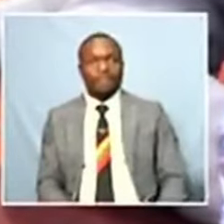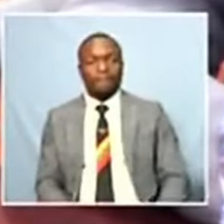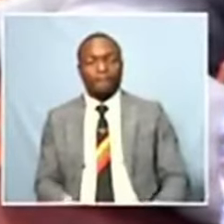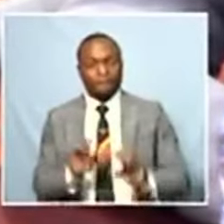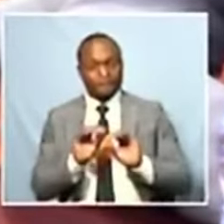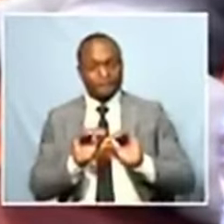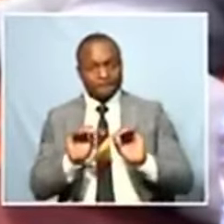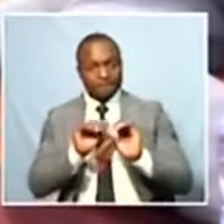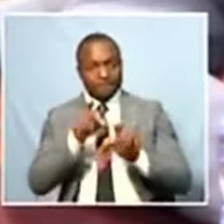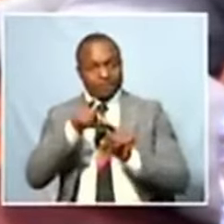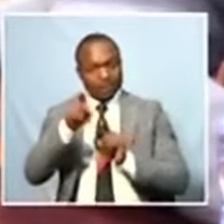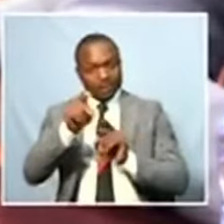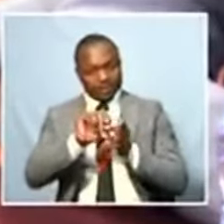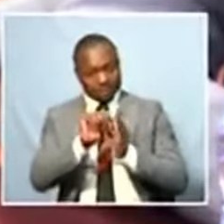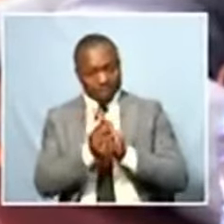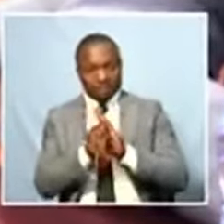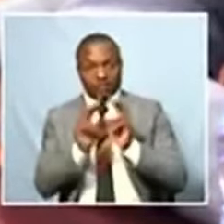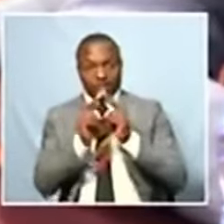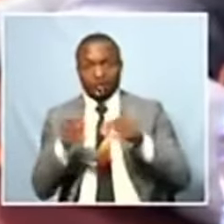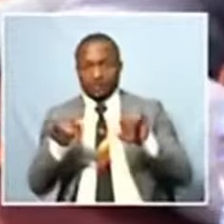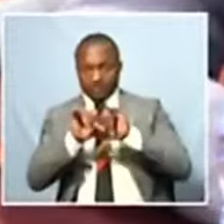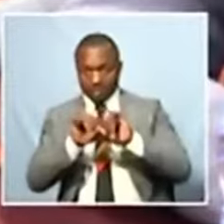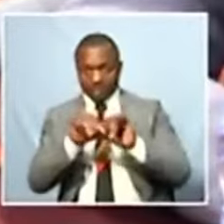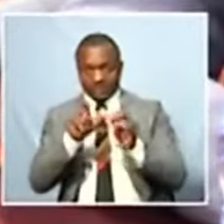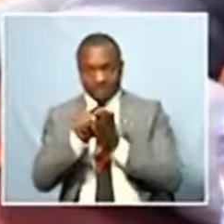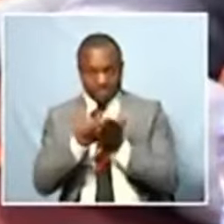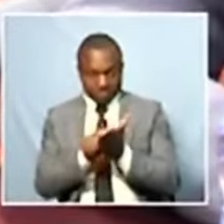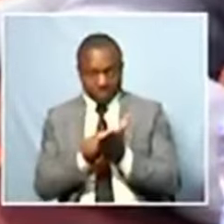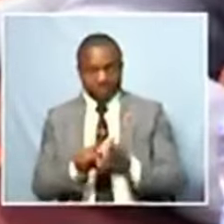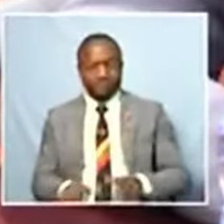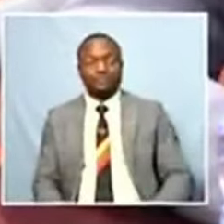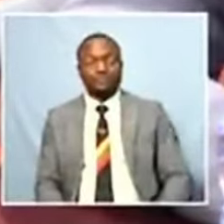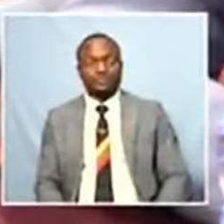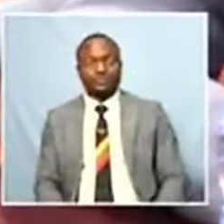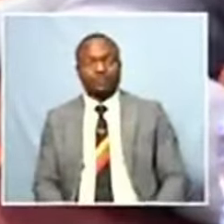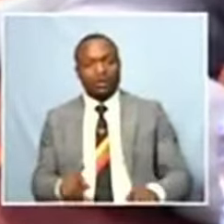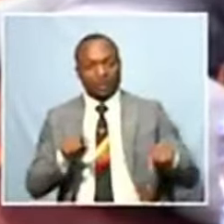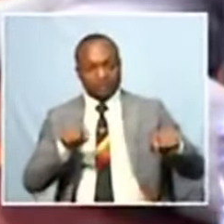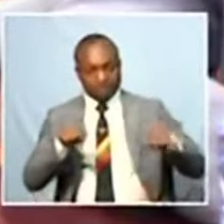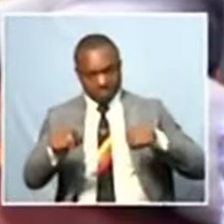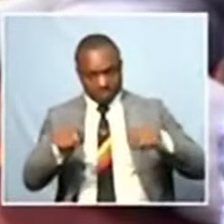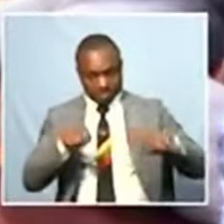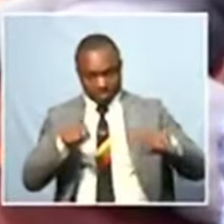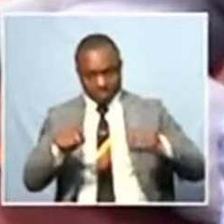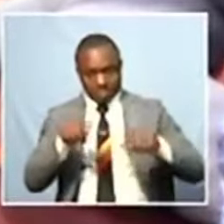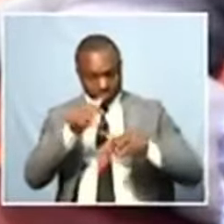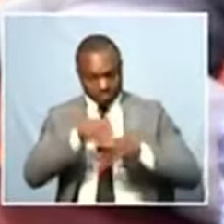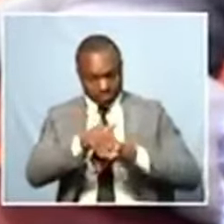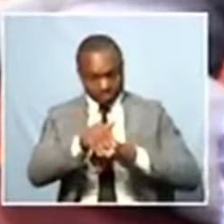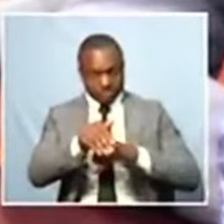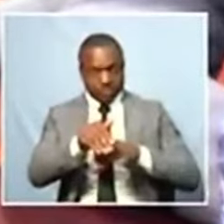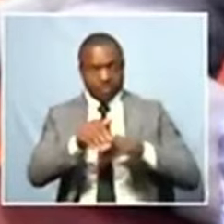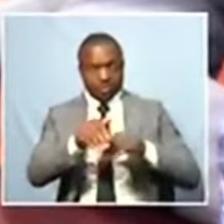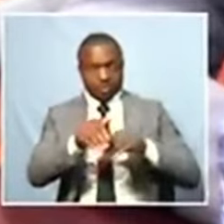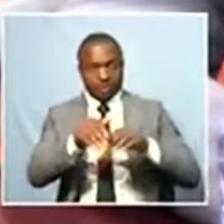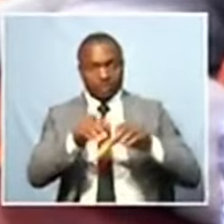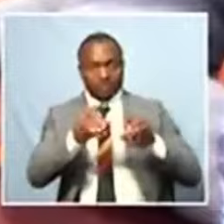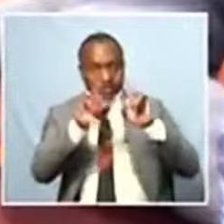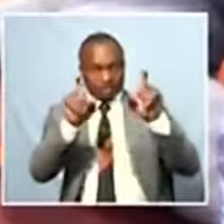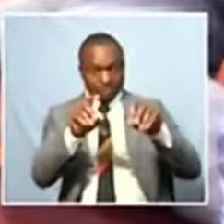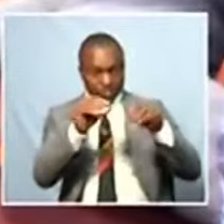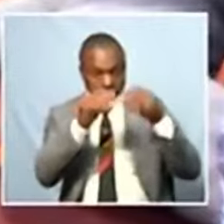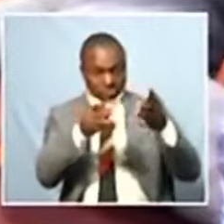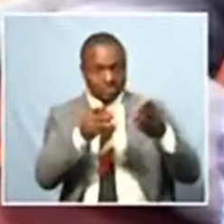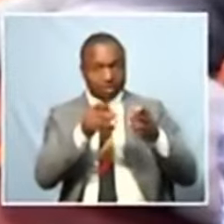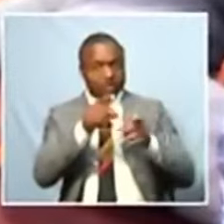Teaching Profession Act is a critical legislative instrument that governs the registration, certification, professional